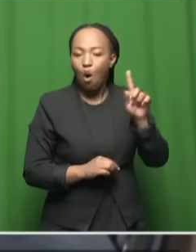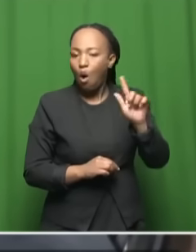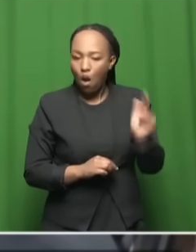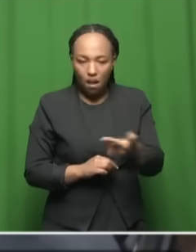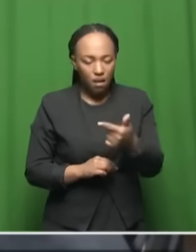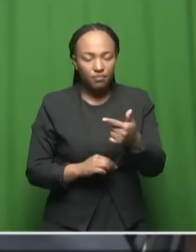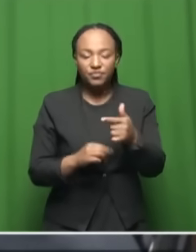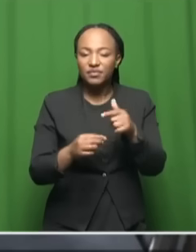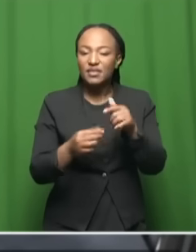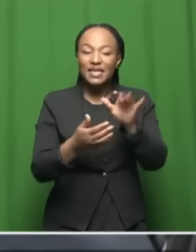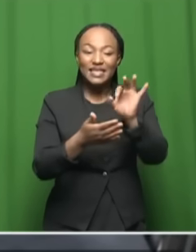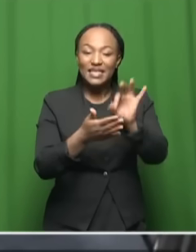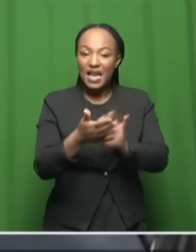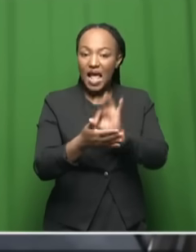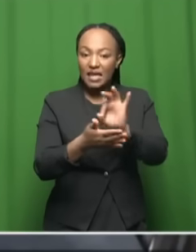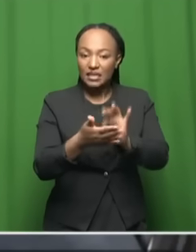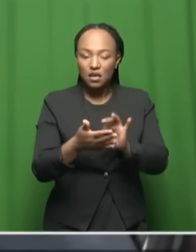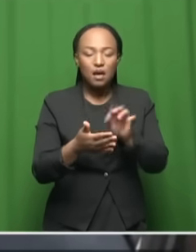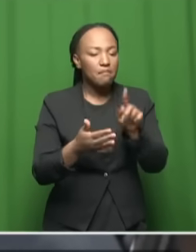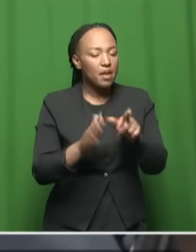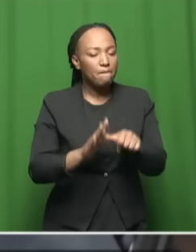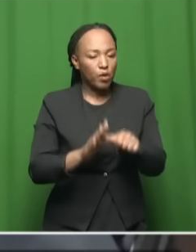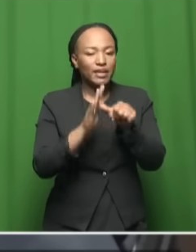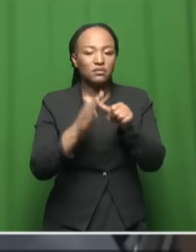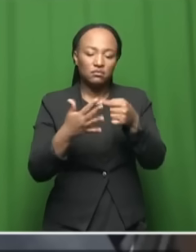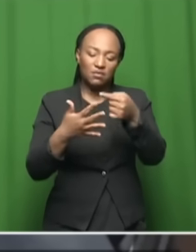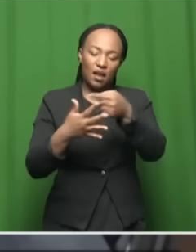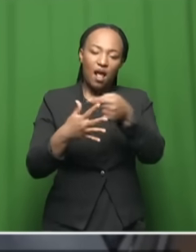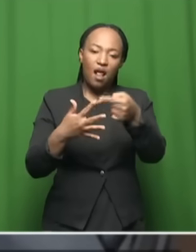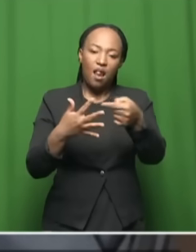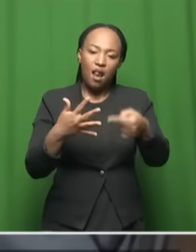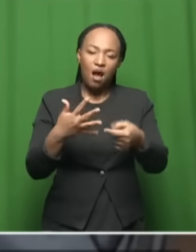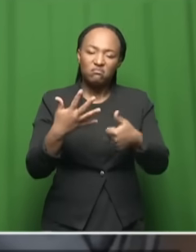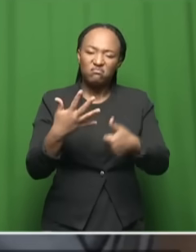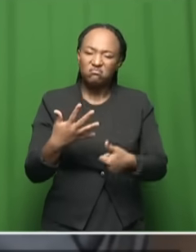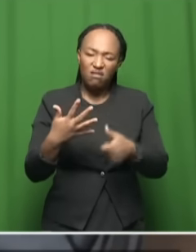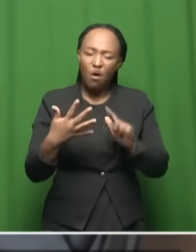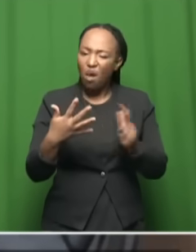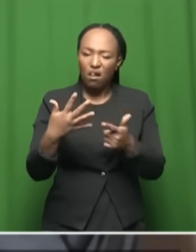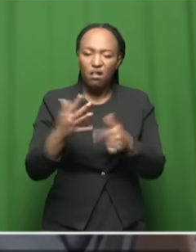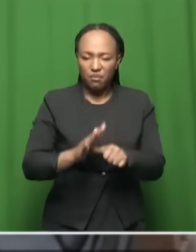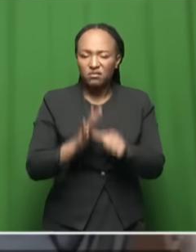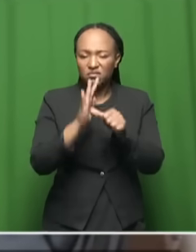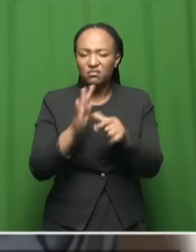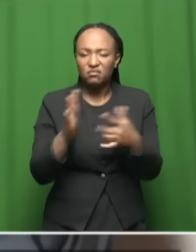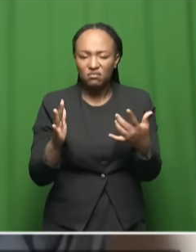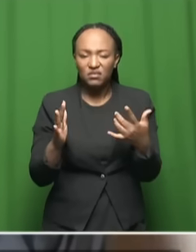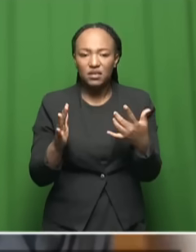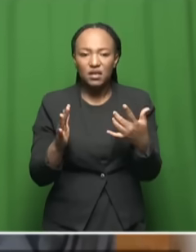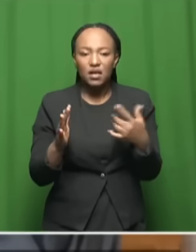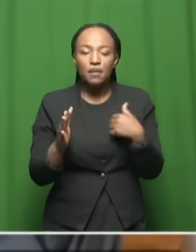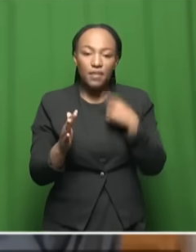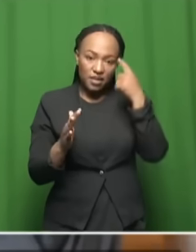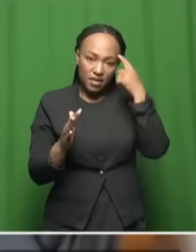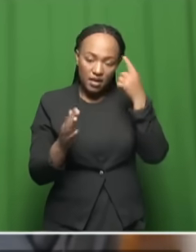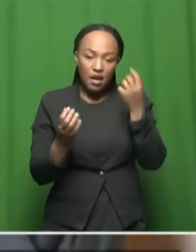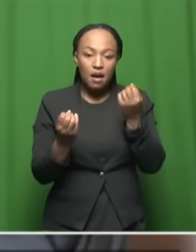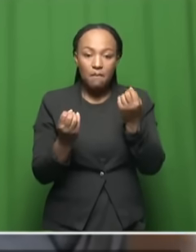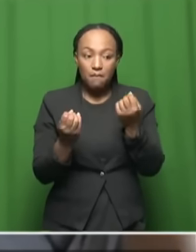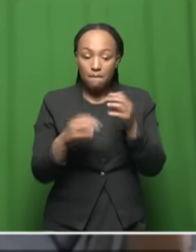important. Not one more than the other, I think. I just think, there are a lot of more